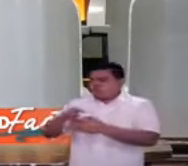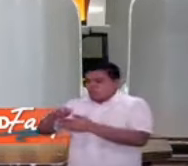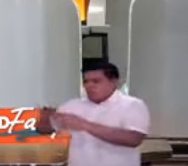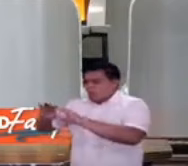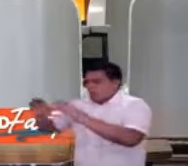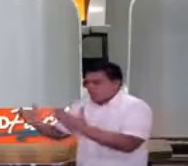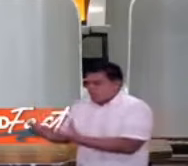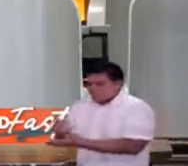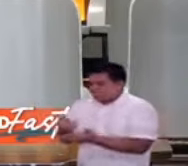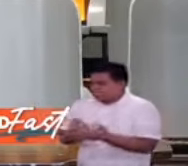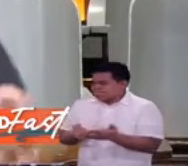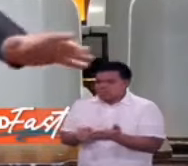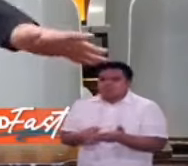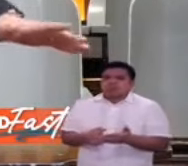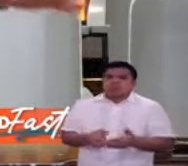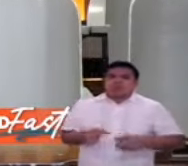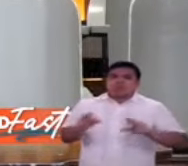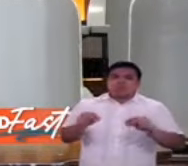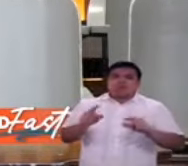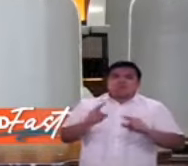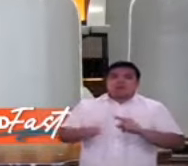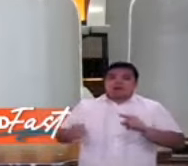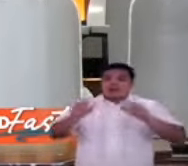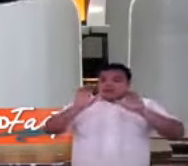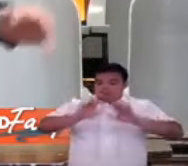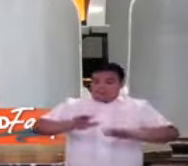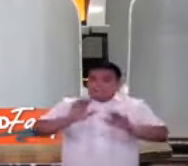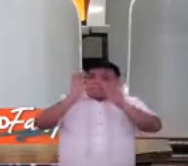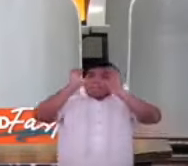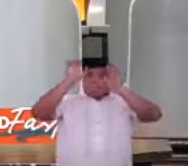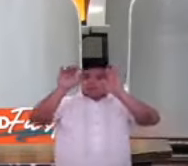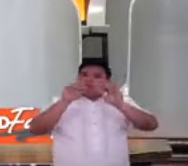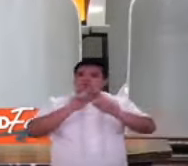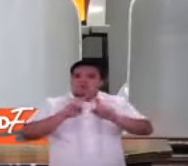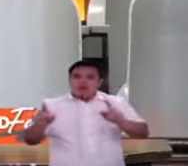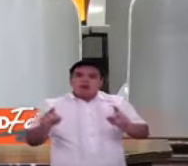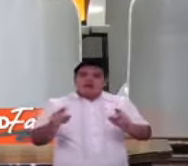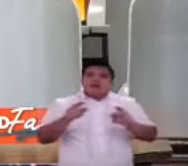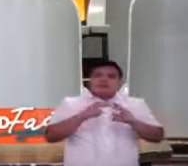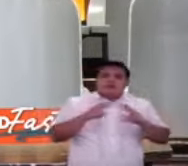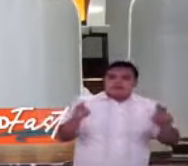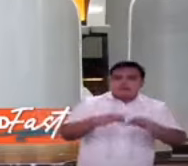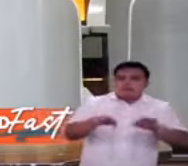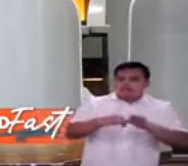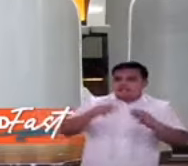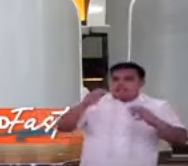bula, maoni ang korte, dili. Ang kanang basketball, mga kaigsoonan, it's more than just